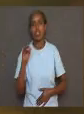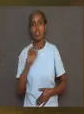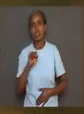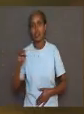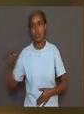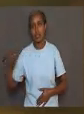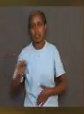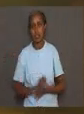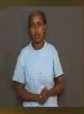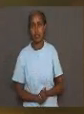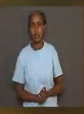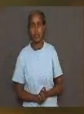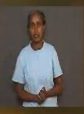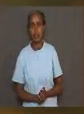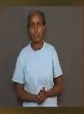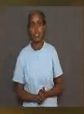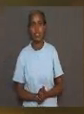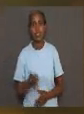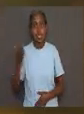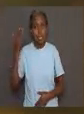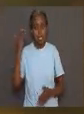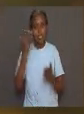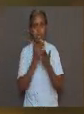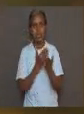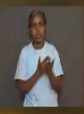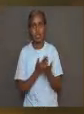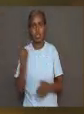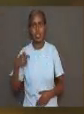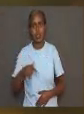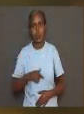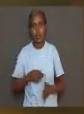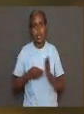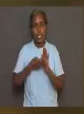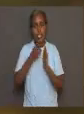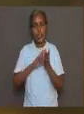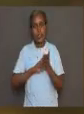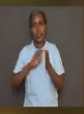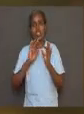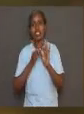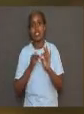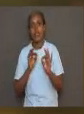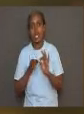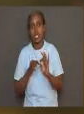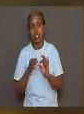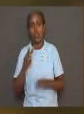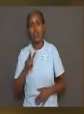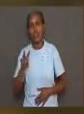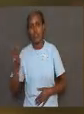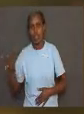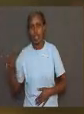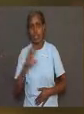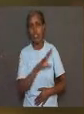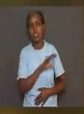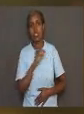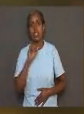scalars. In the last lesson, we reviewed the definition of vectors